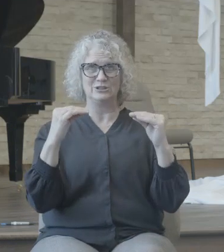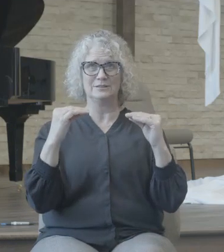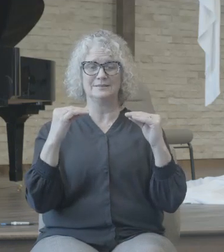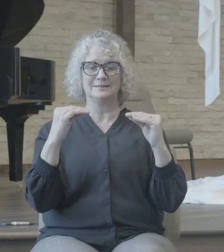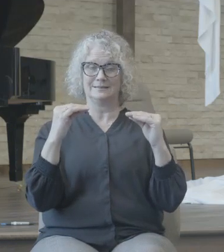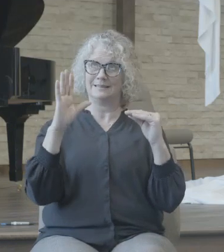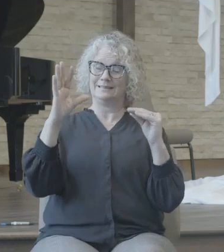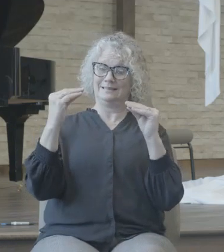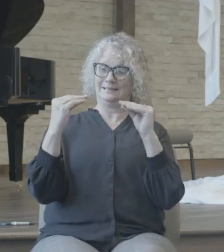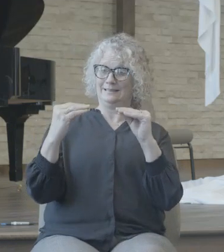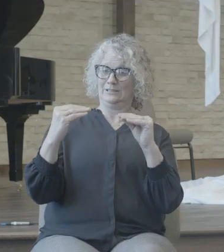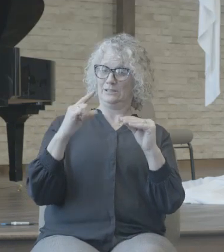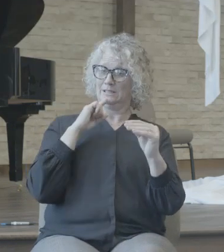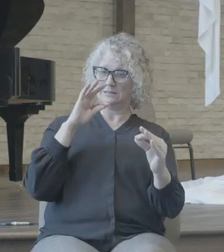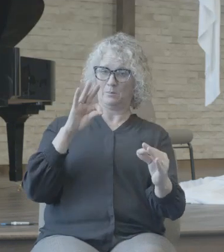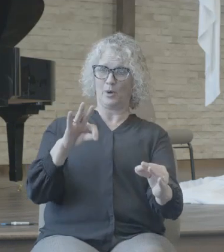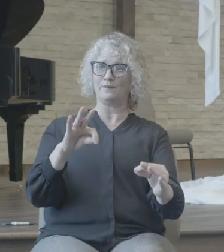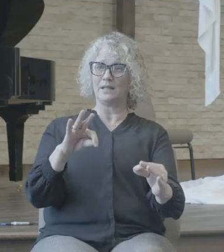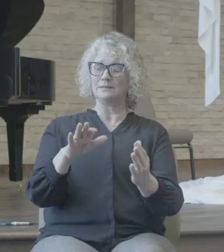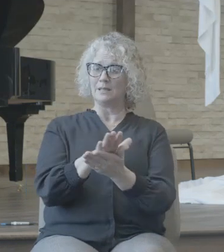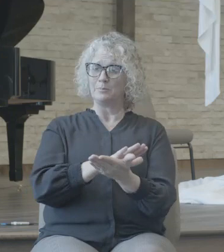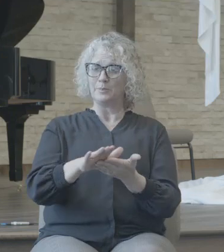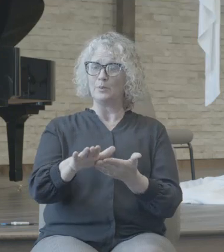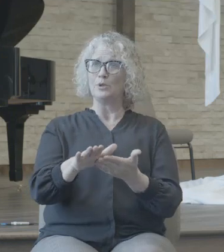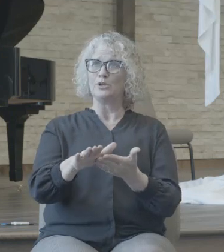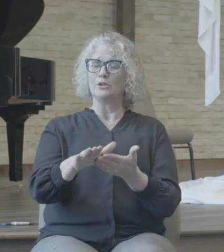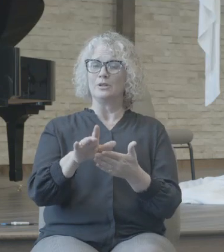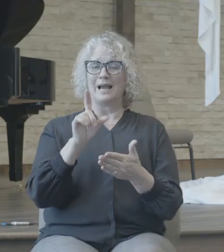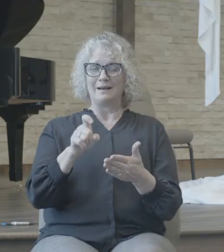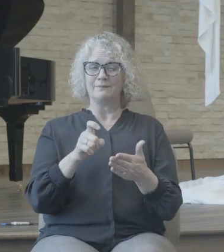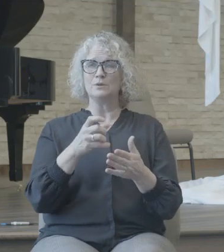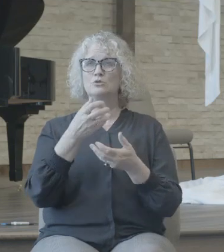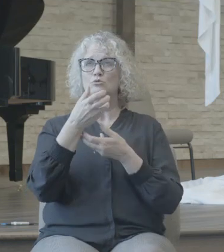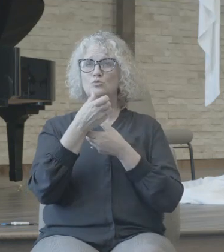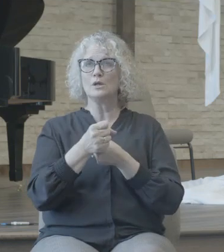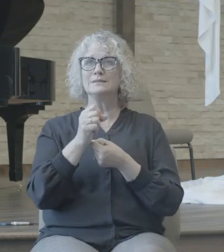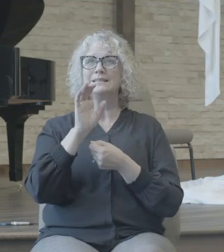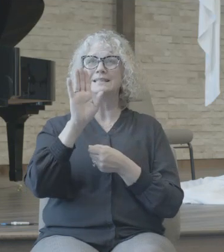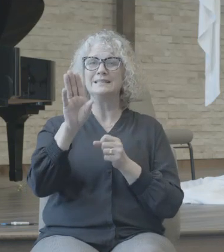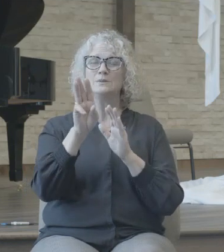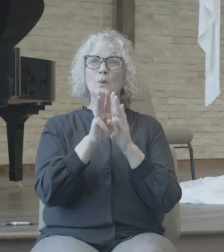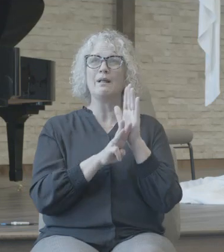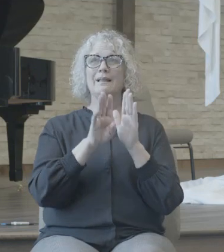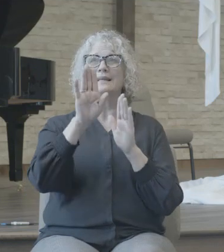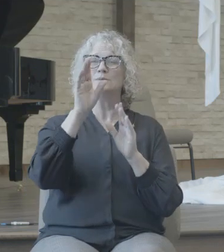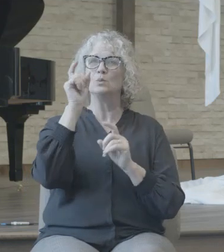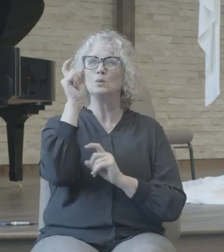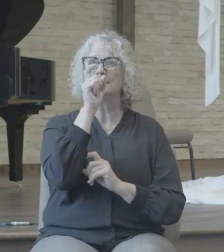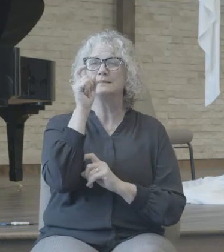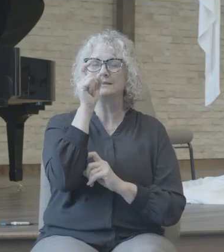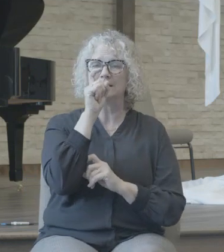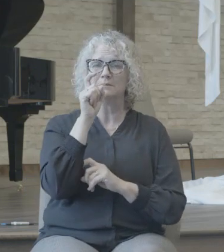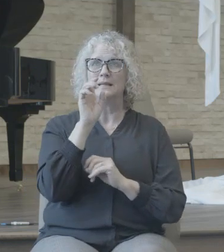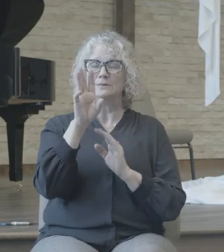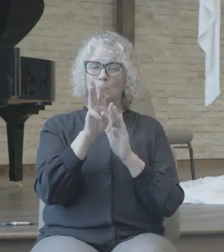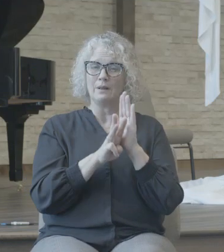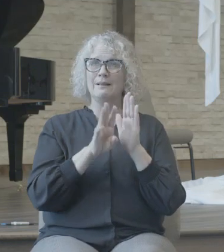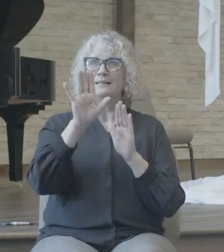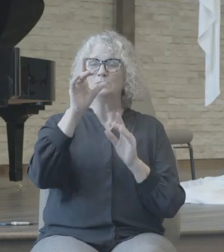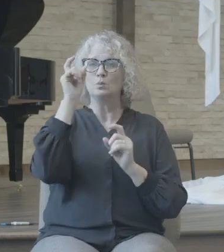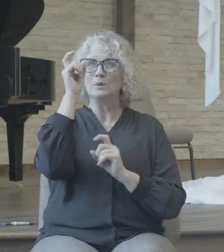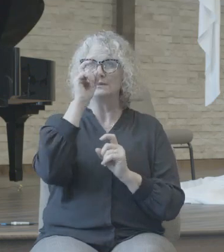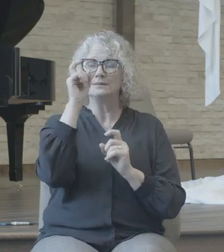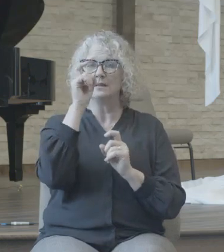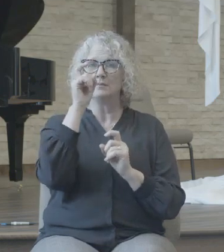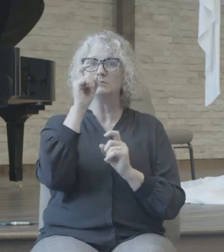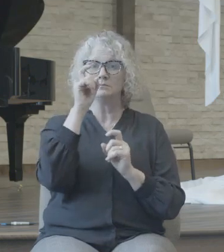are perfect and pure. We are to trust His will and His wisdom, because His will and His wisdom is